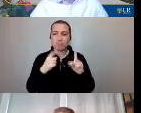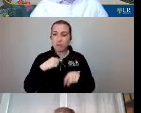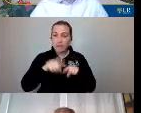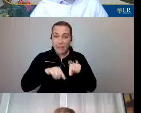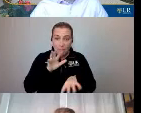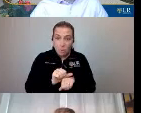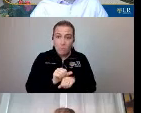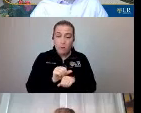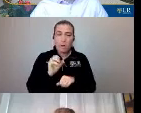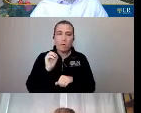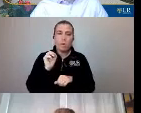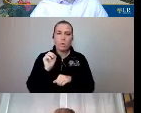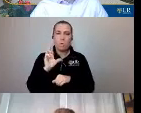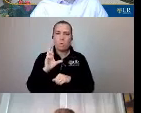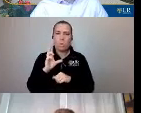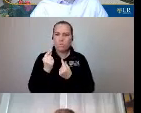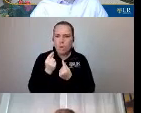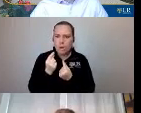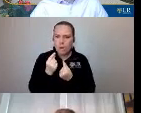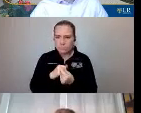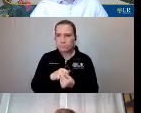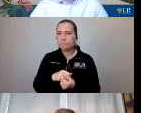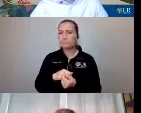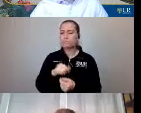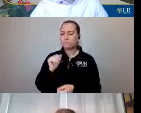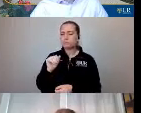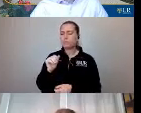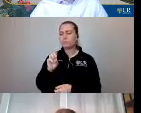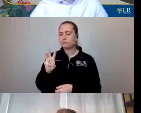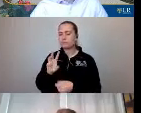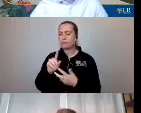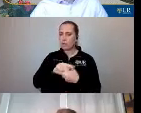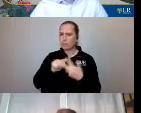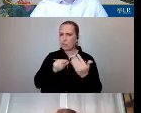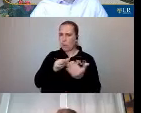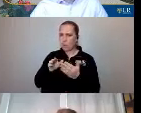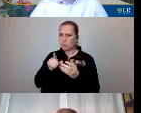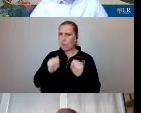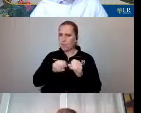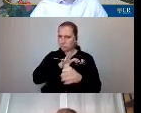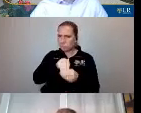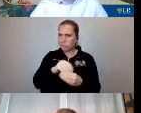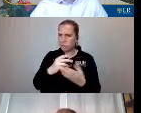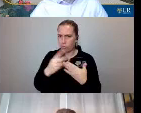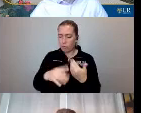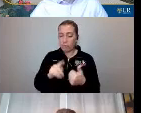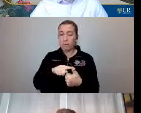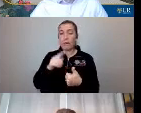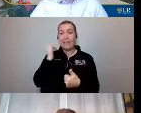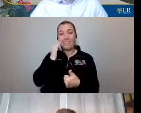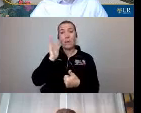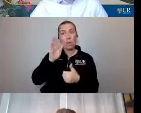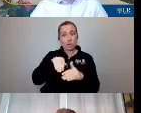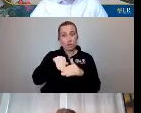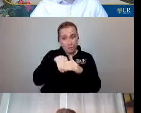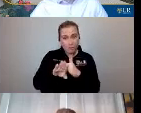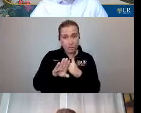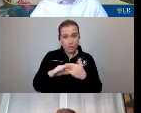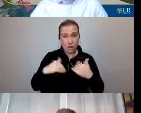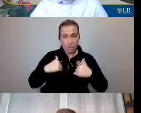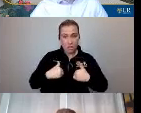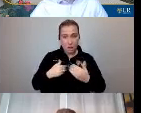have a couple different ways. So we've got 3 ways patients can enter the program. If they're going into the lung screening program and they've self-referred, our first step is